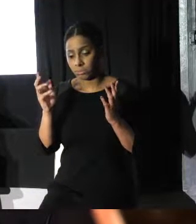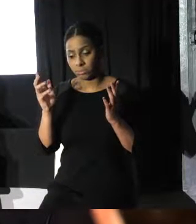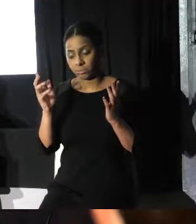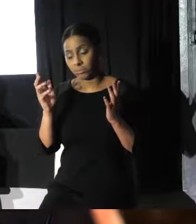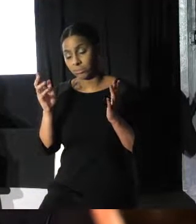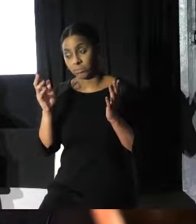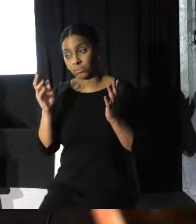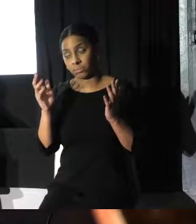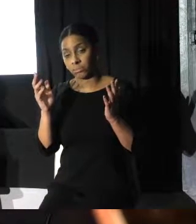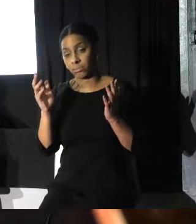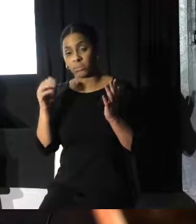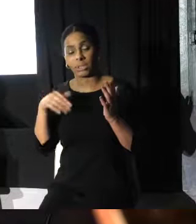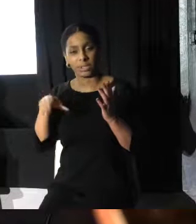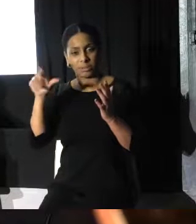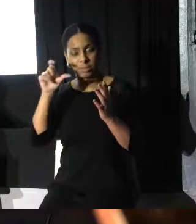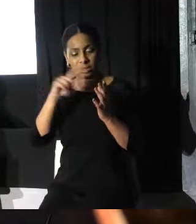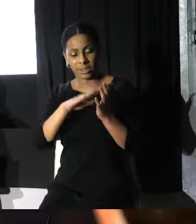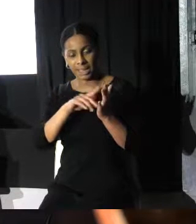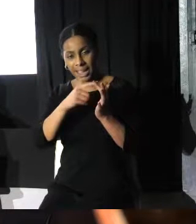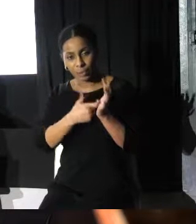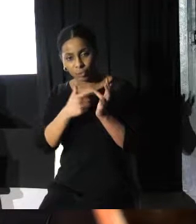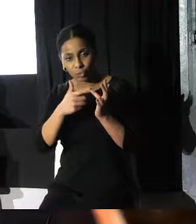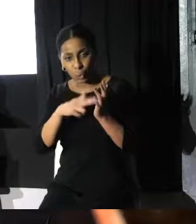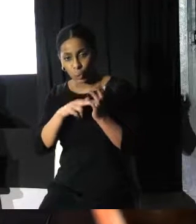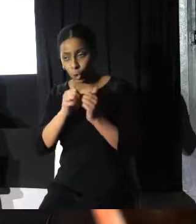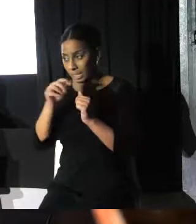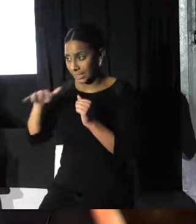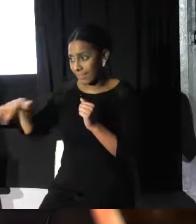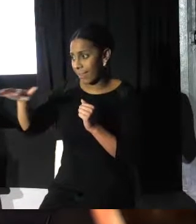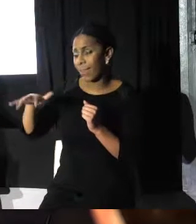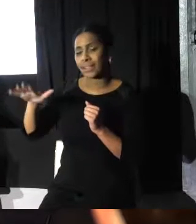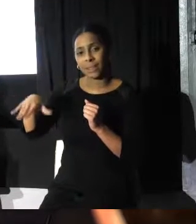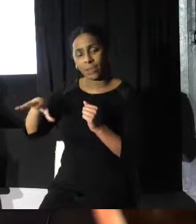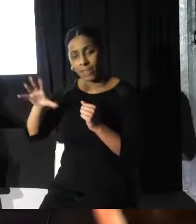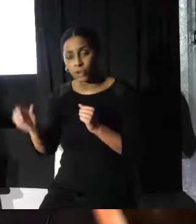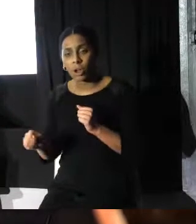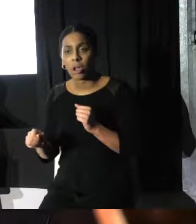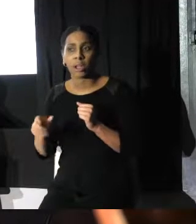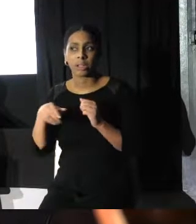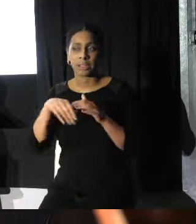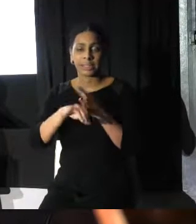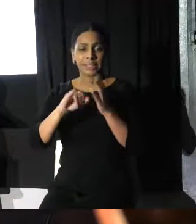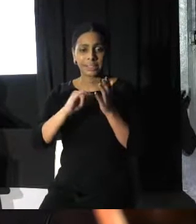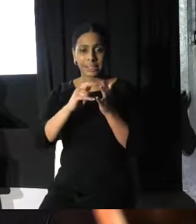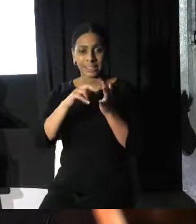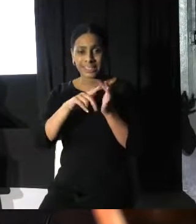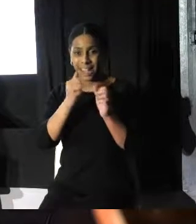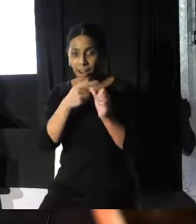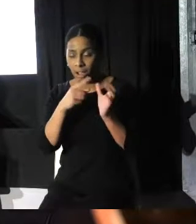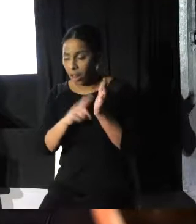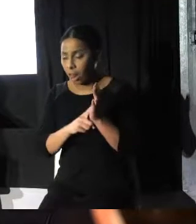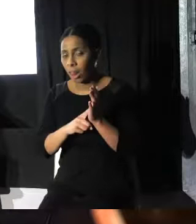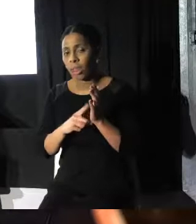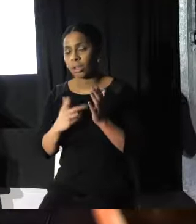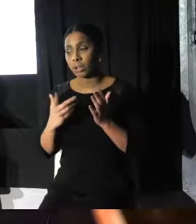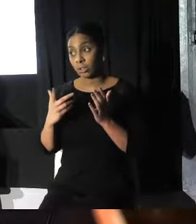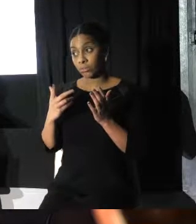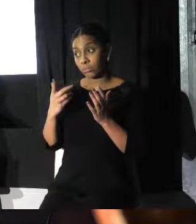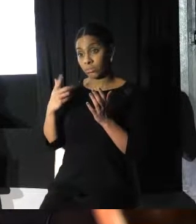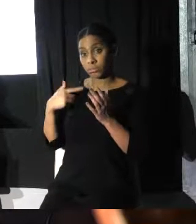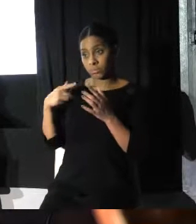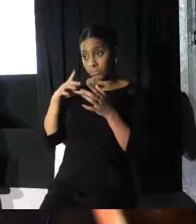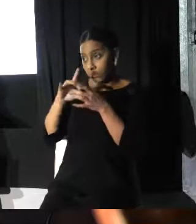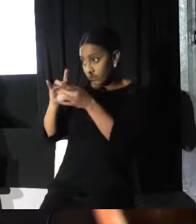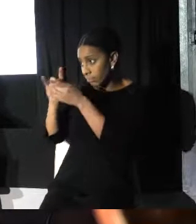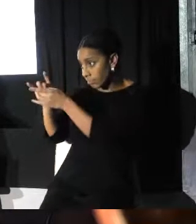in Cameroon, in South Africa, Senegal. We are working on